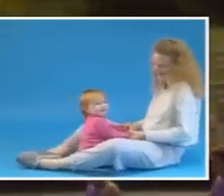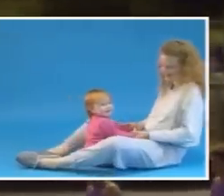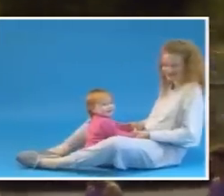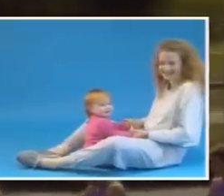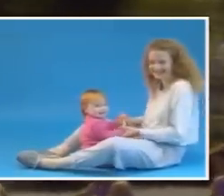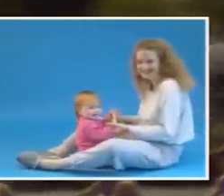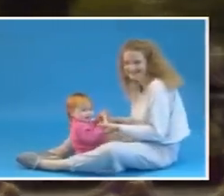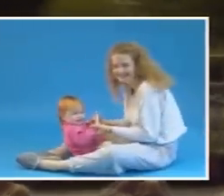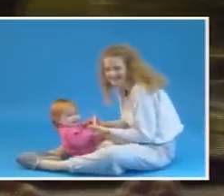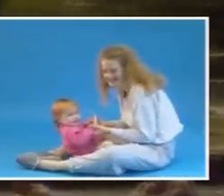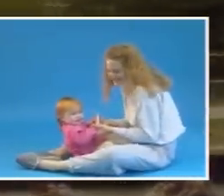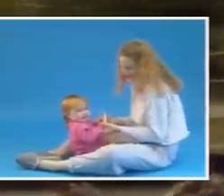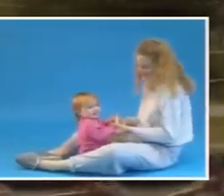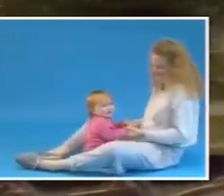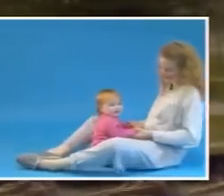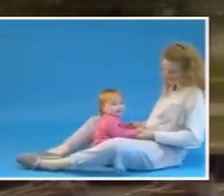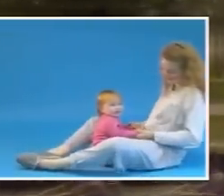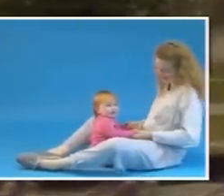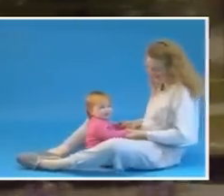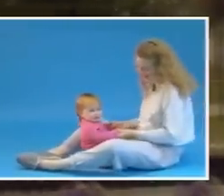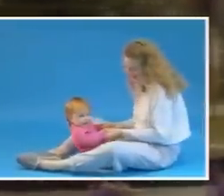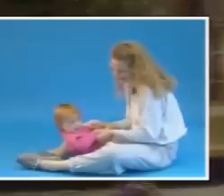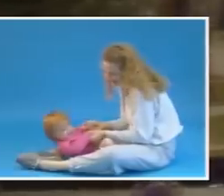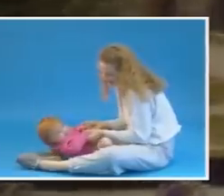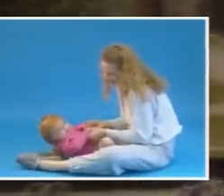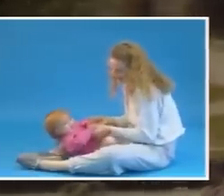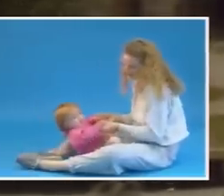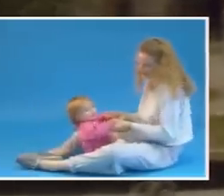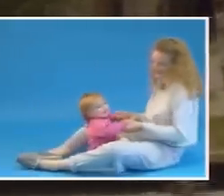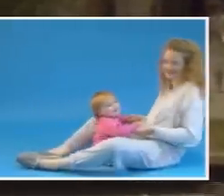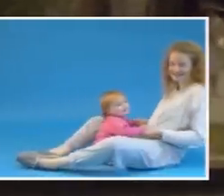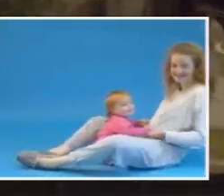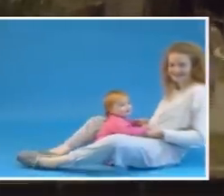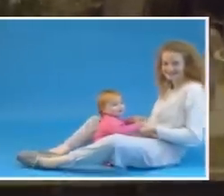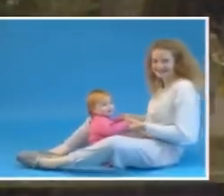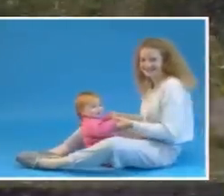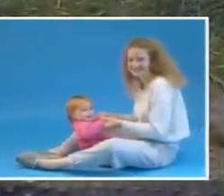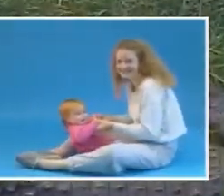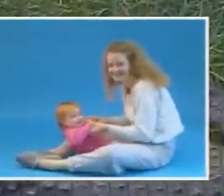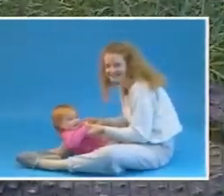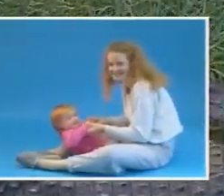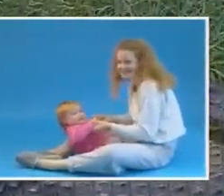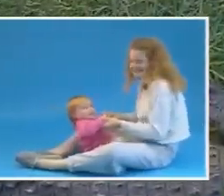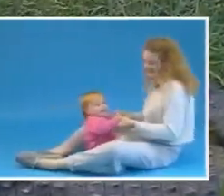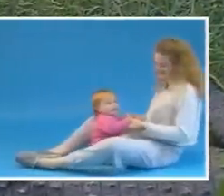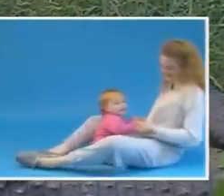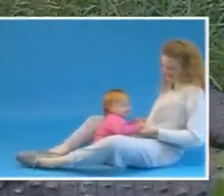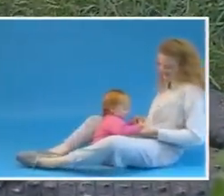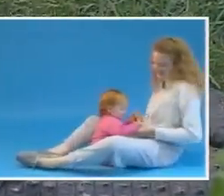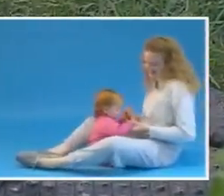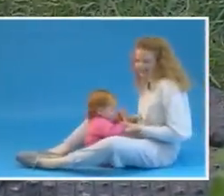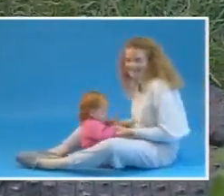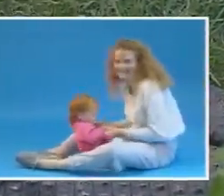but a dream. Row, row, row your boat gently down the stream. If you see